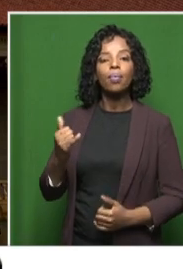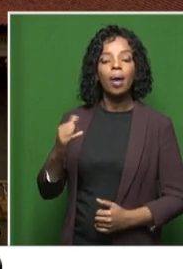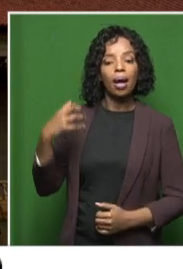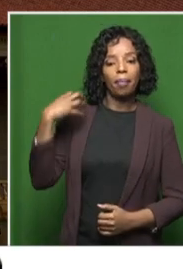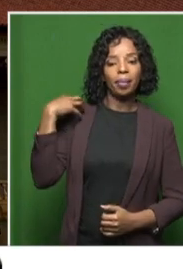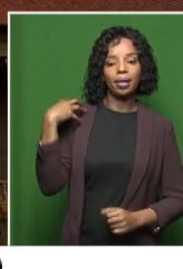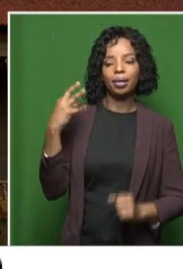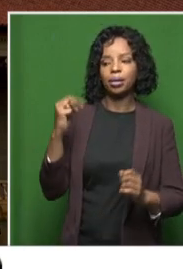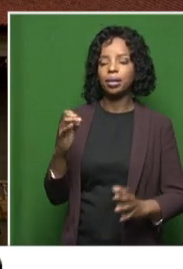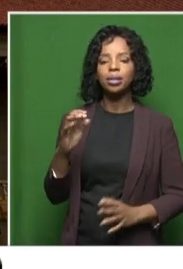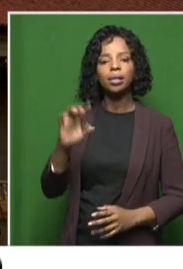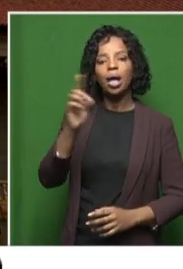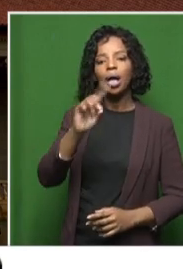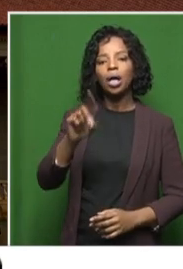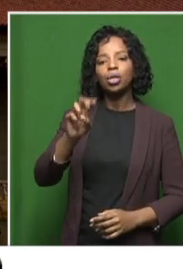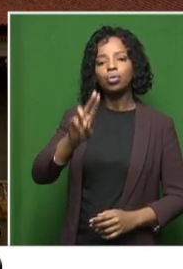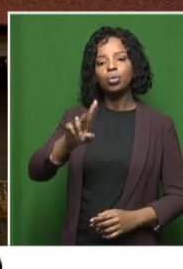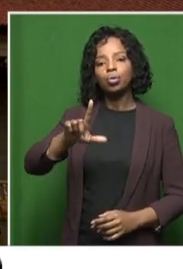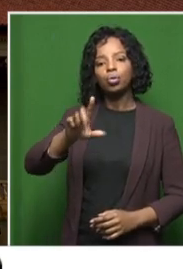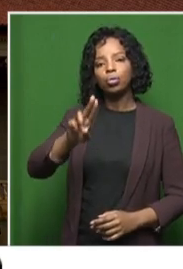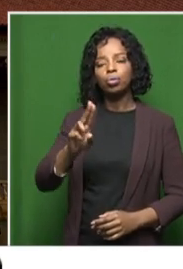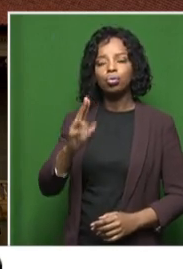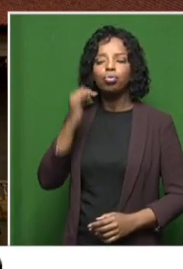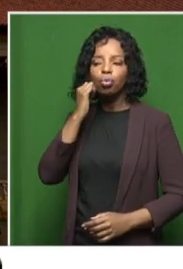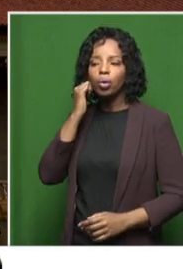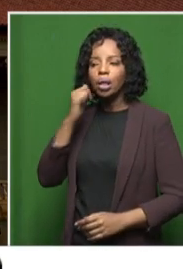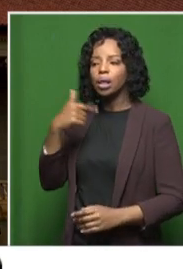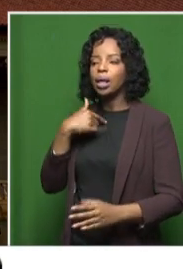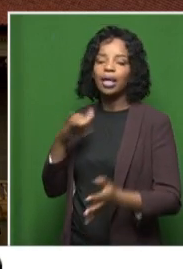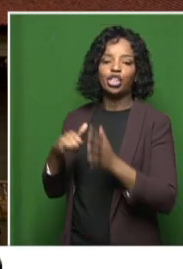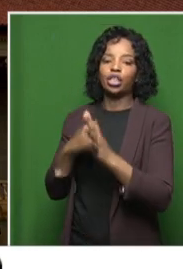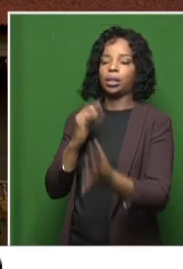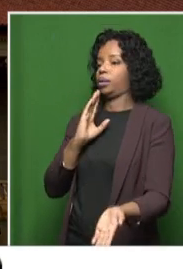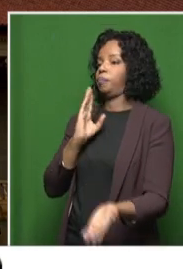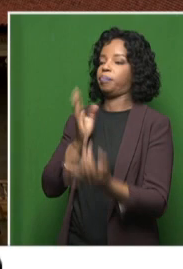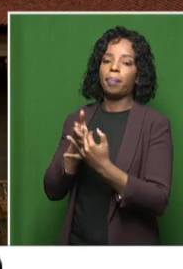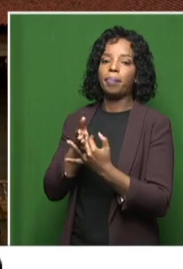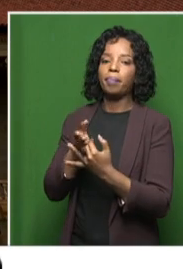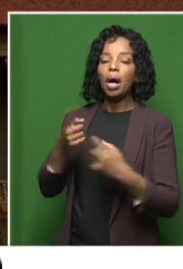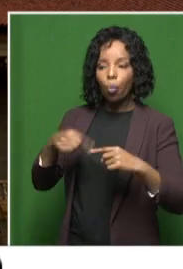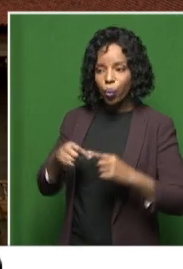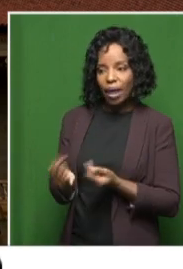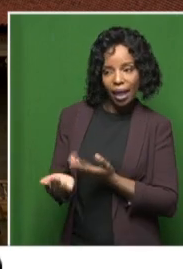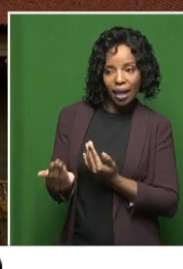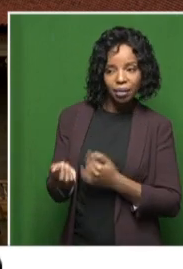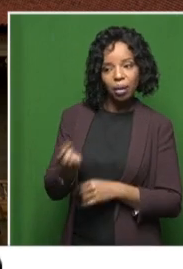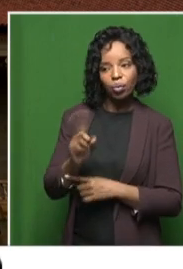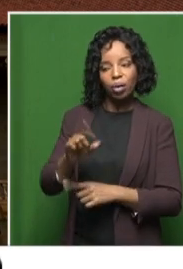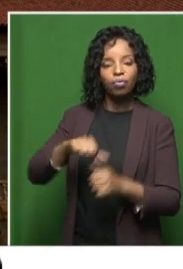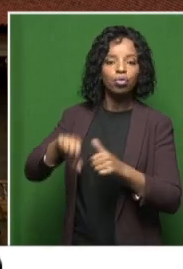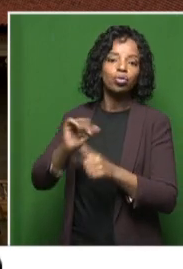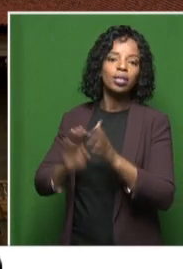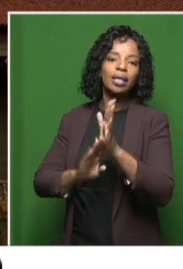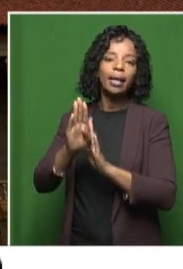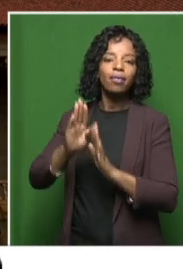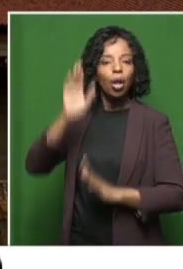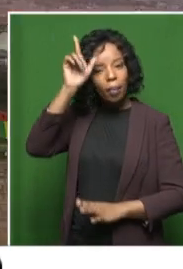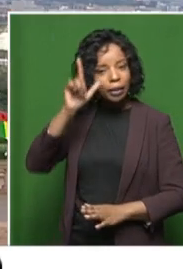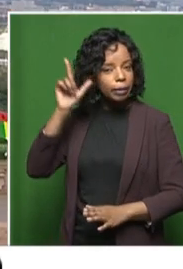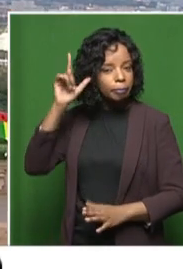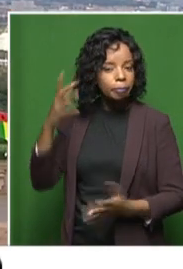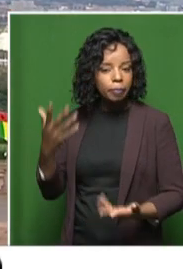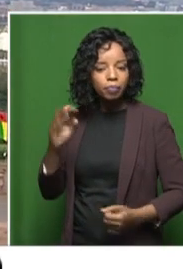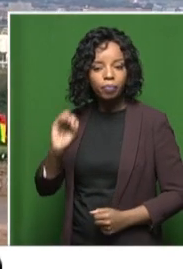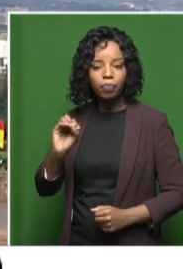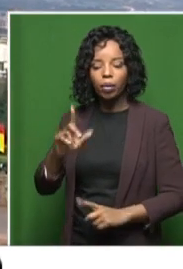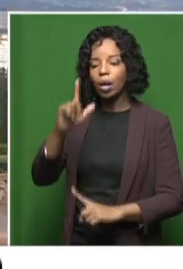ambush you like this. Just in essence, what can you anticipate from a social development perspective between the two countries? And as a person who is focused a